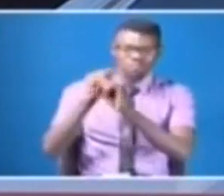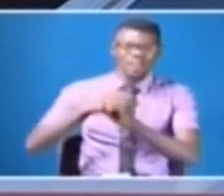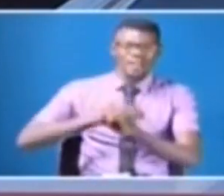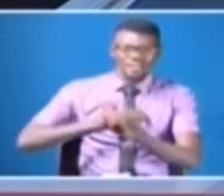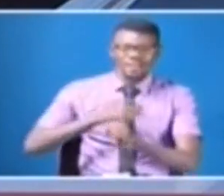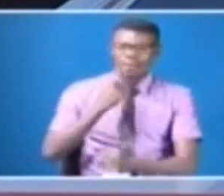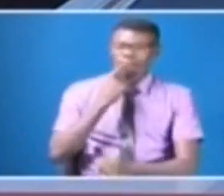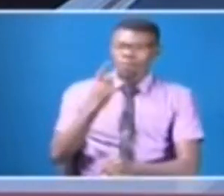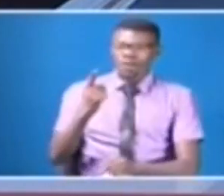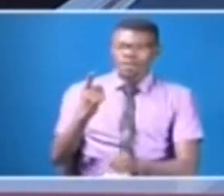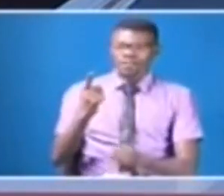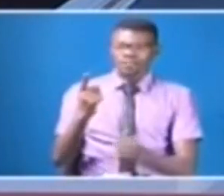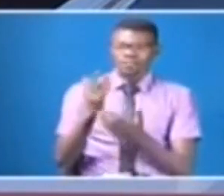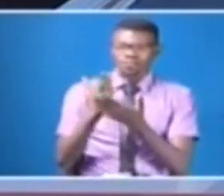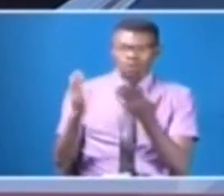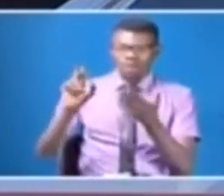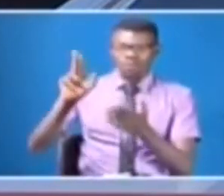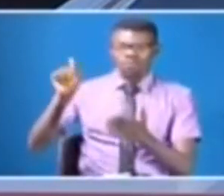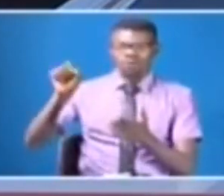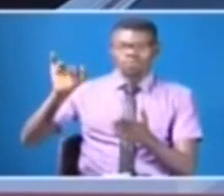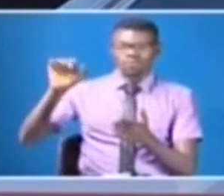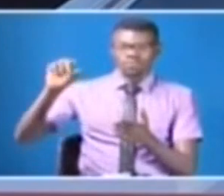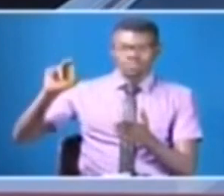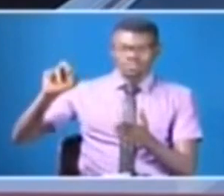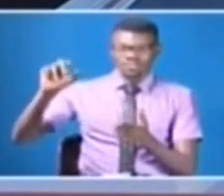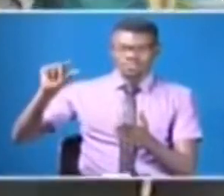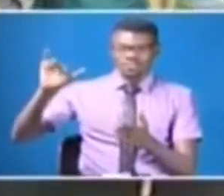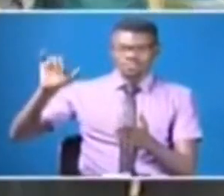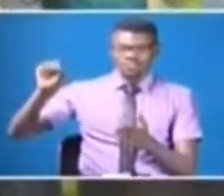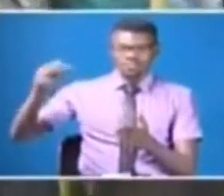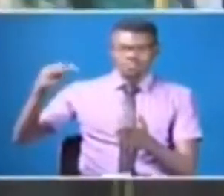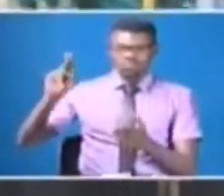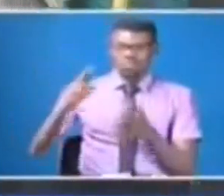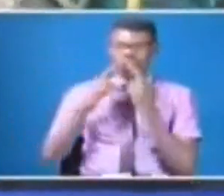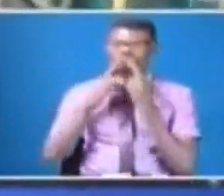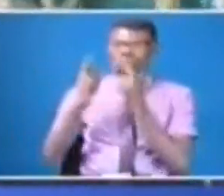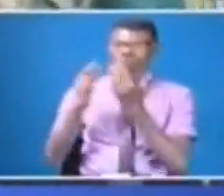Maji Mazuri, Uasin Gishu County. Elvis Kosgei now reports.